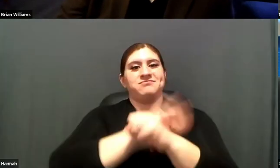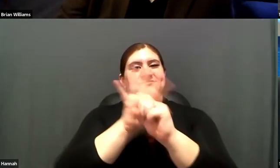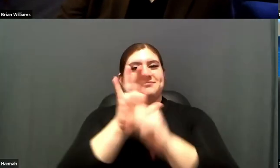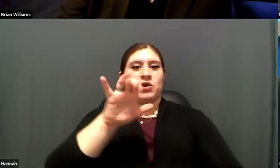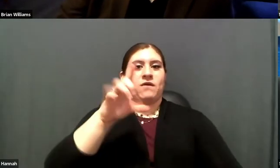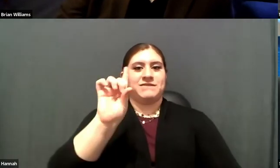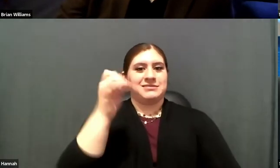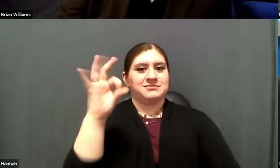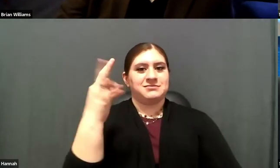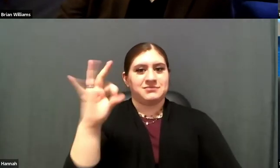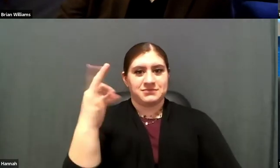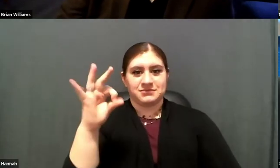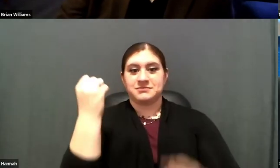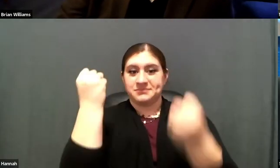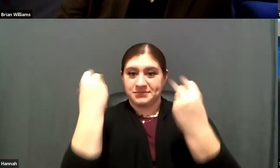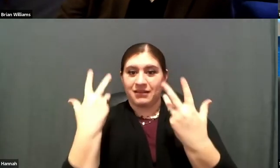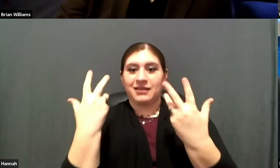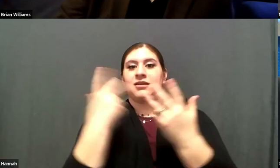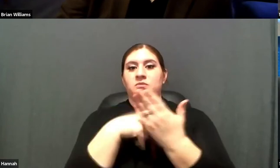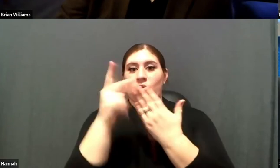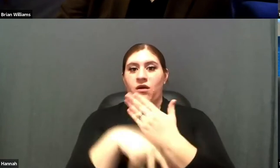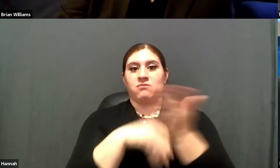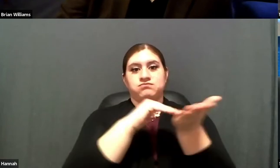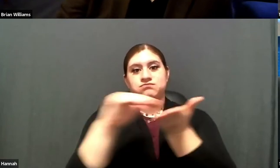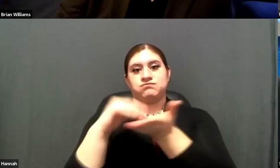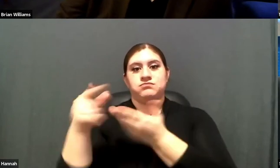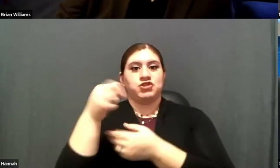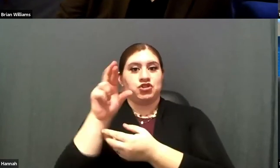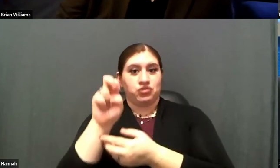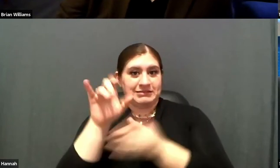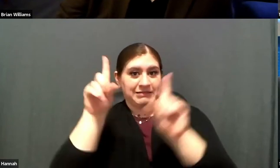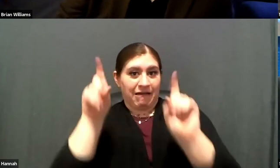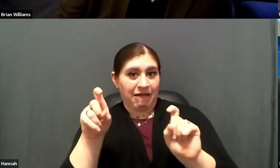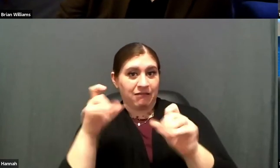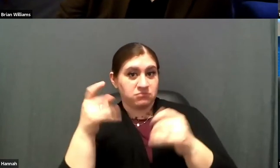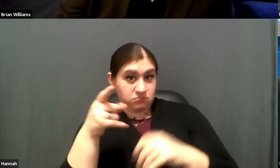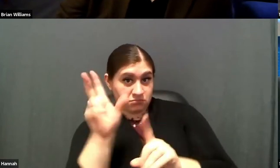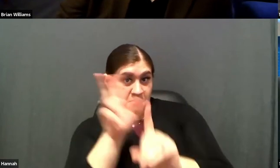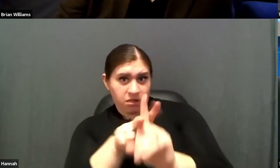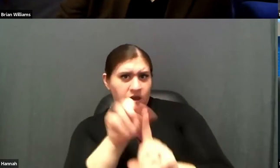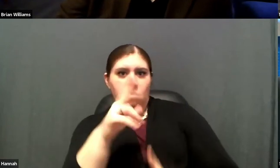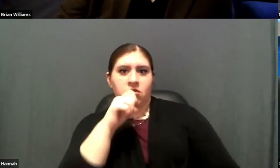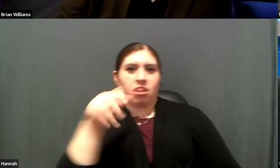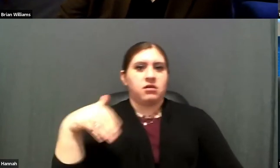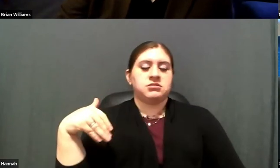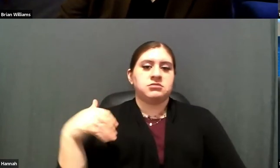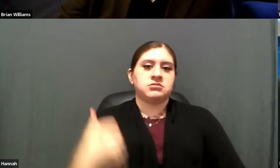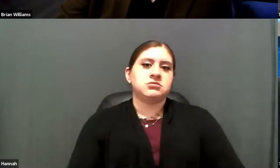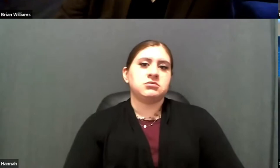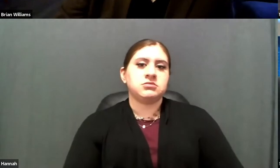COVID-19, a lot of programs are waiving the GRE test. Is that something that you guys are doing for fall